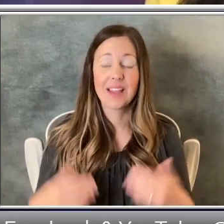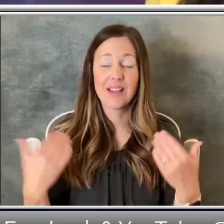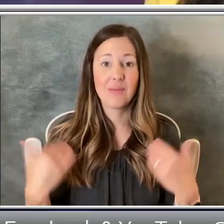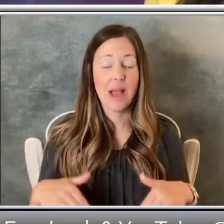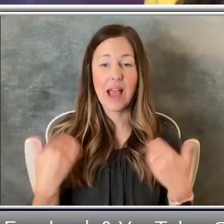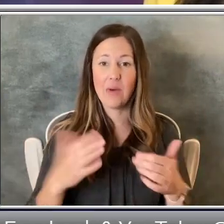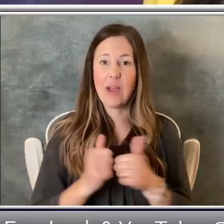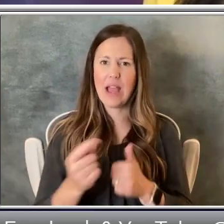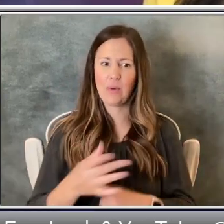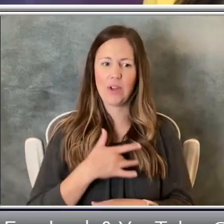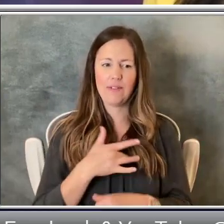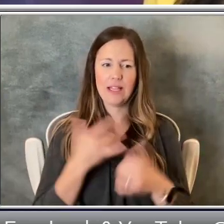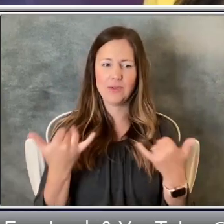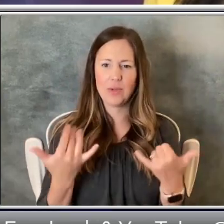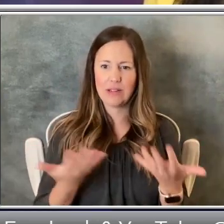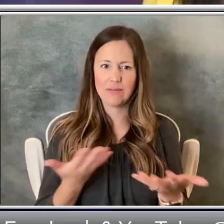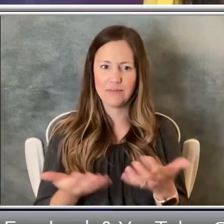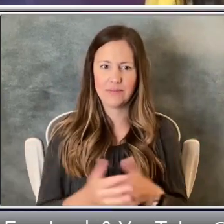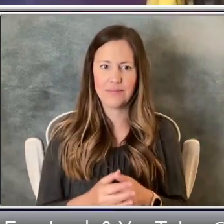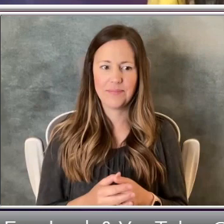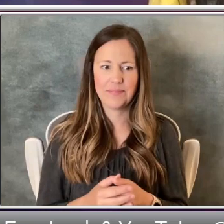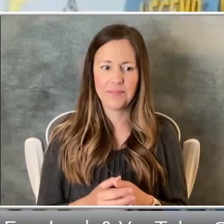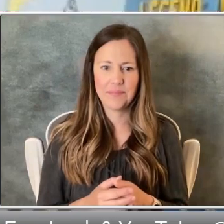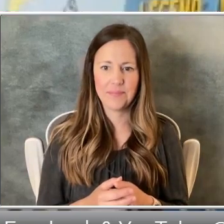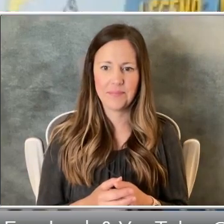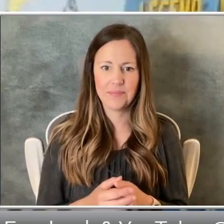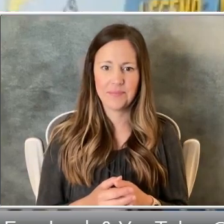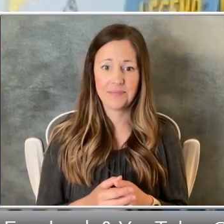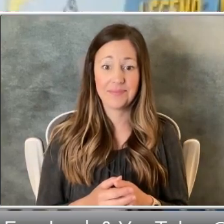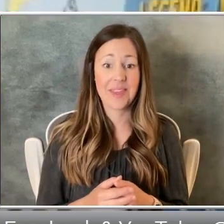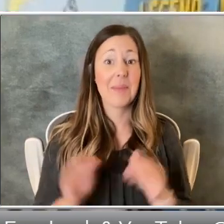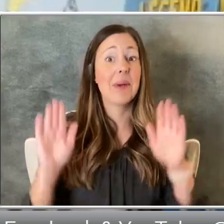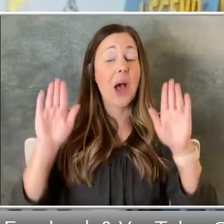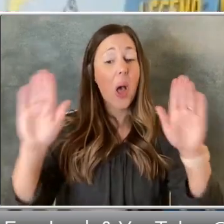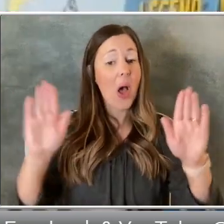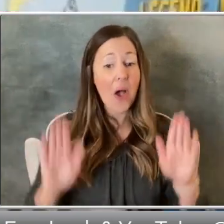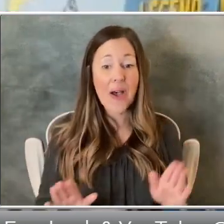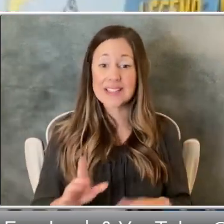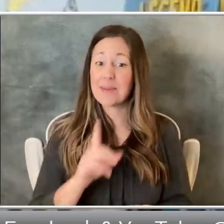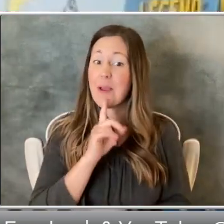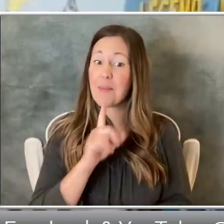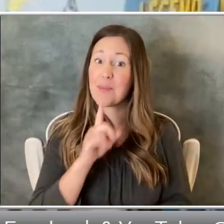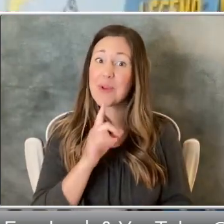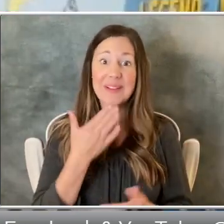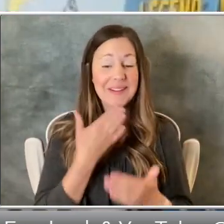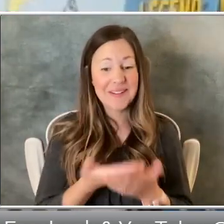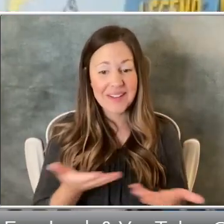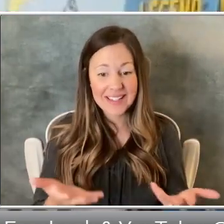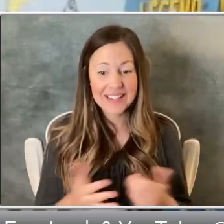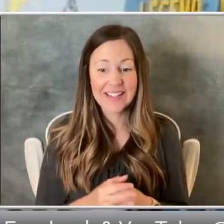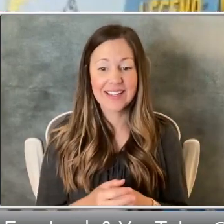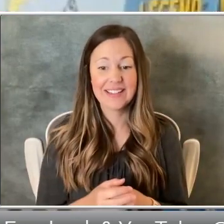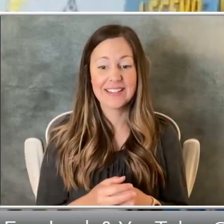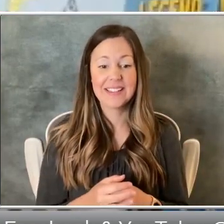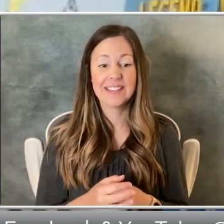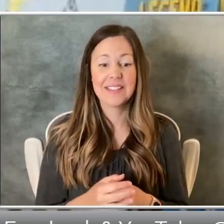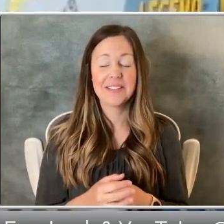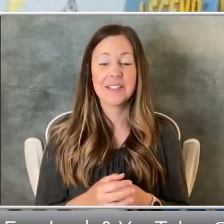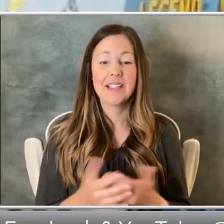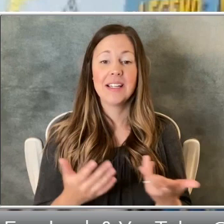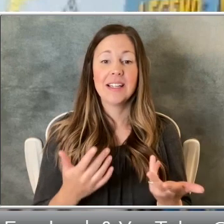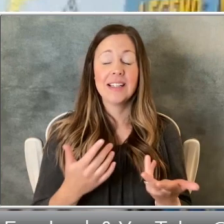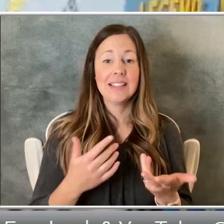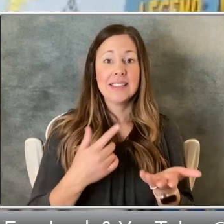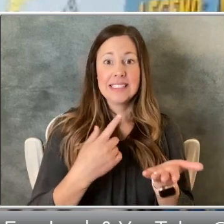feeling today? I'm awesome. I'm really, really good. At times